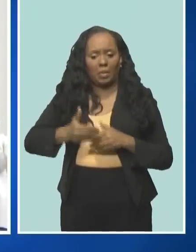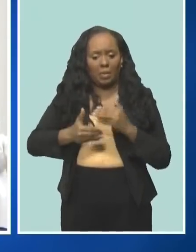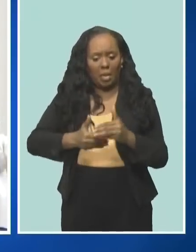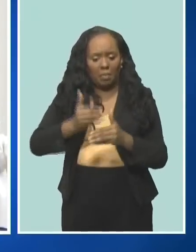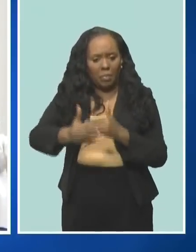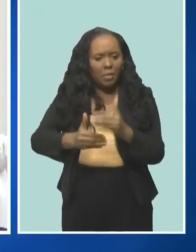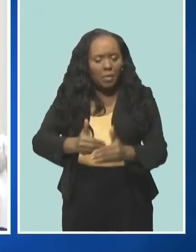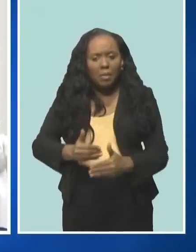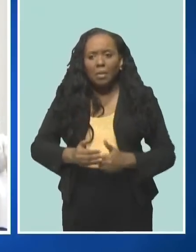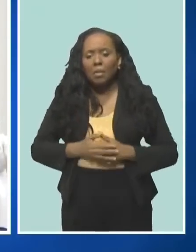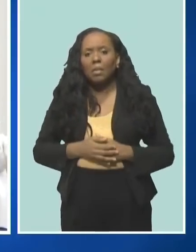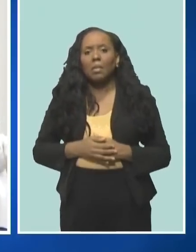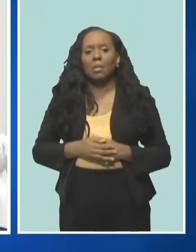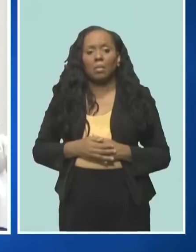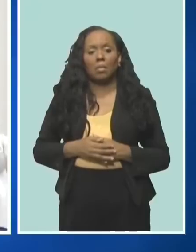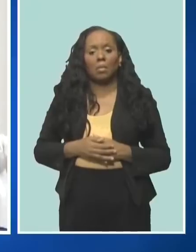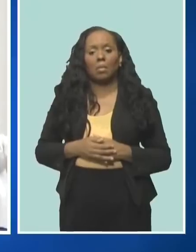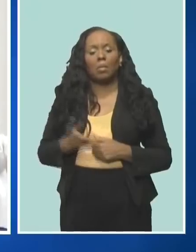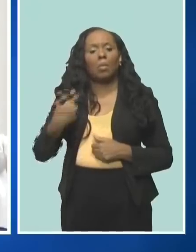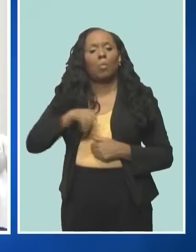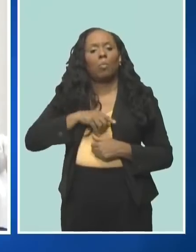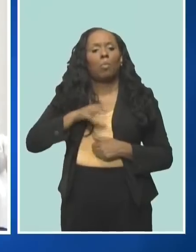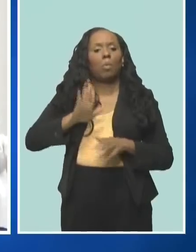that we can walk according